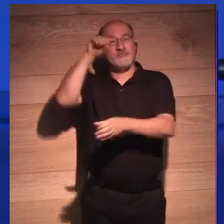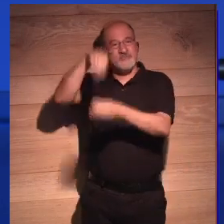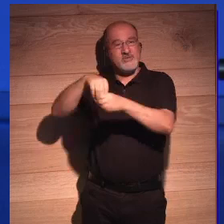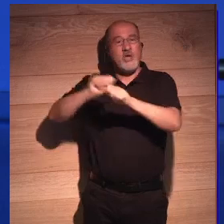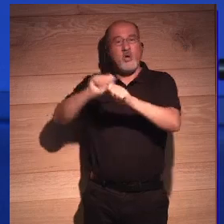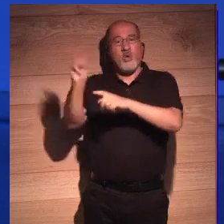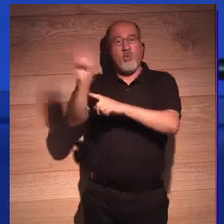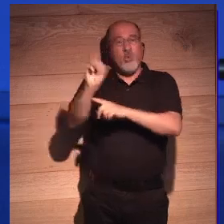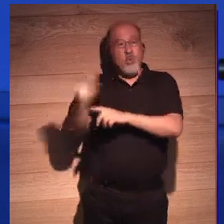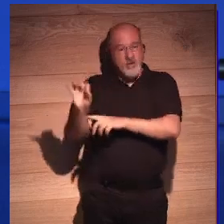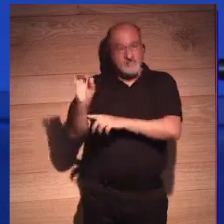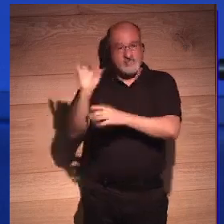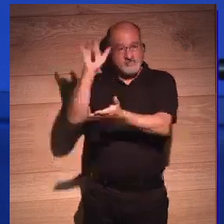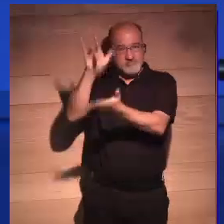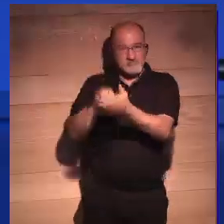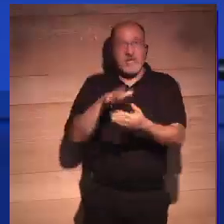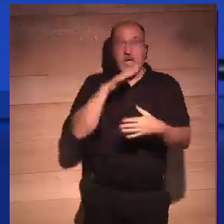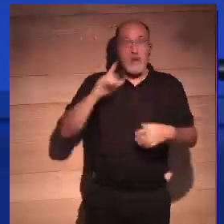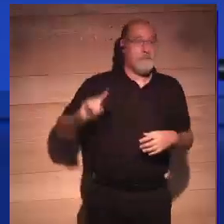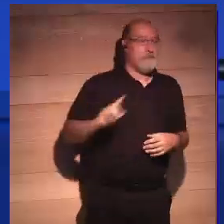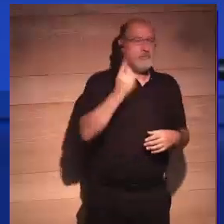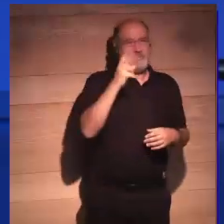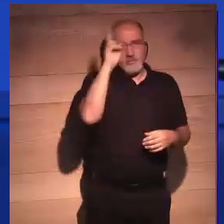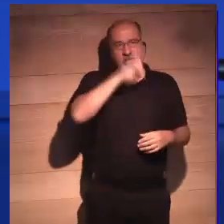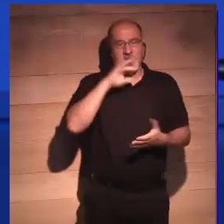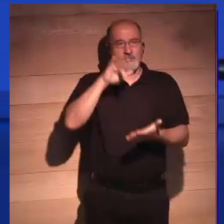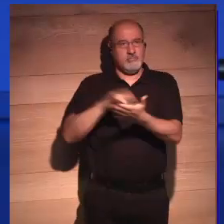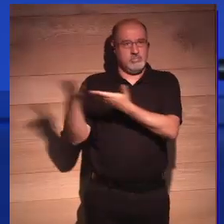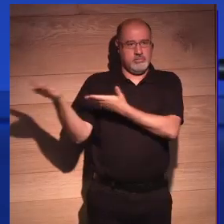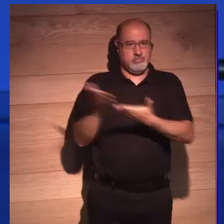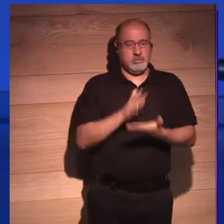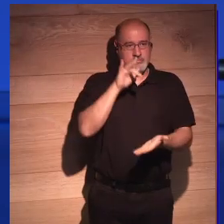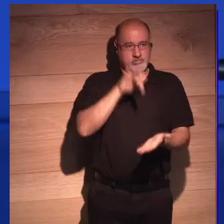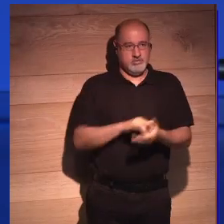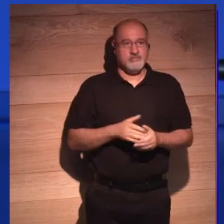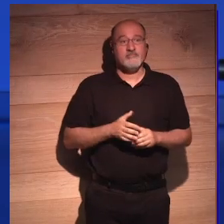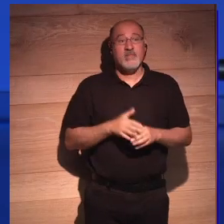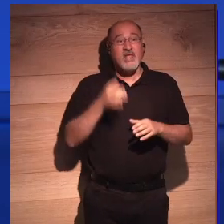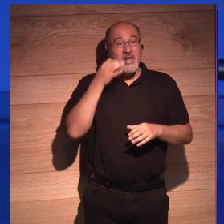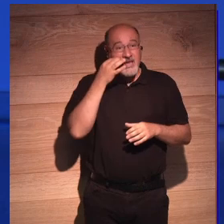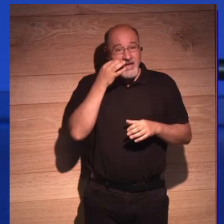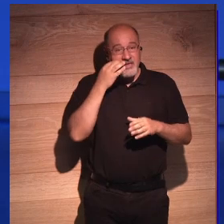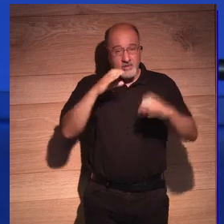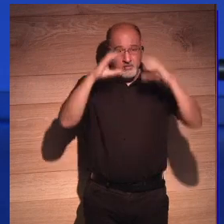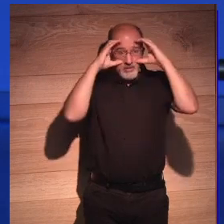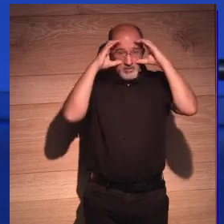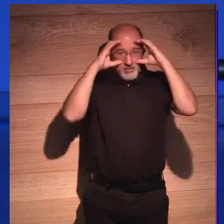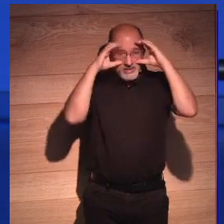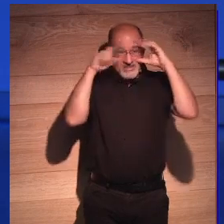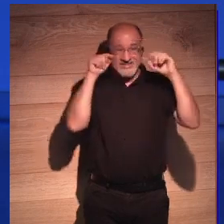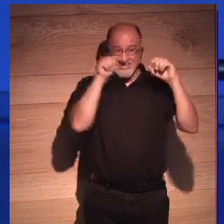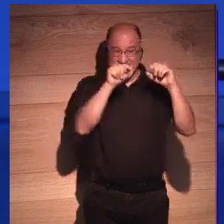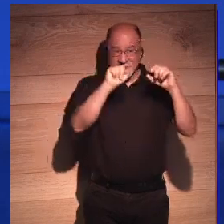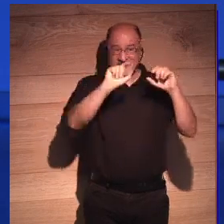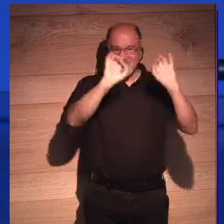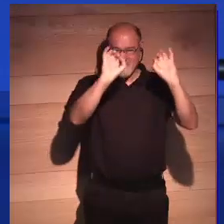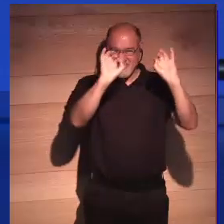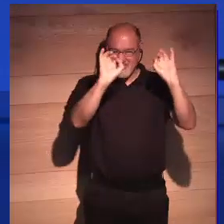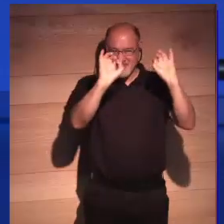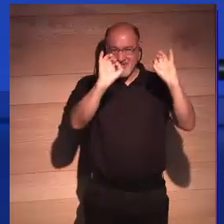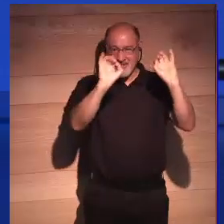will happen in Zone and Half-West, and we will have him here in Madrid. Virtual reality is not just